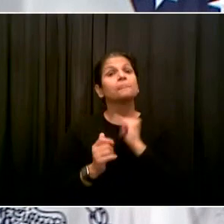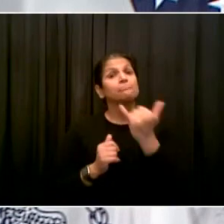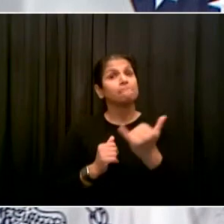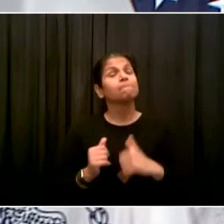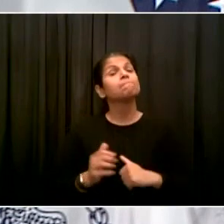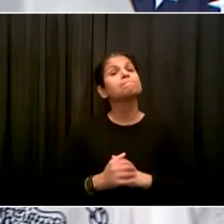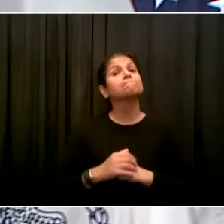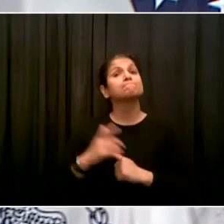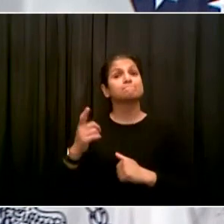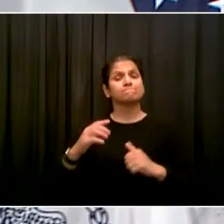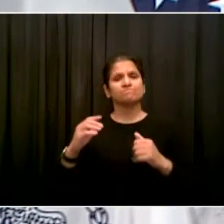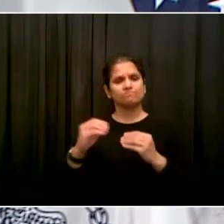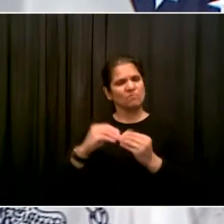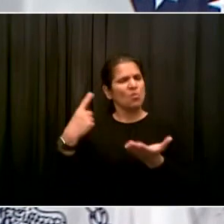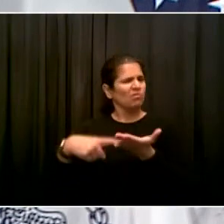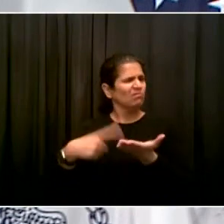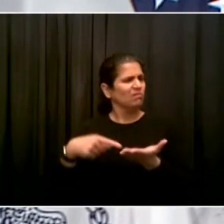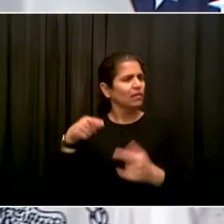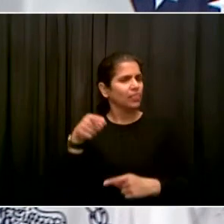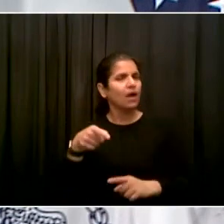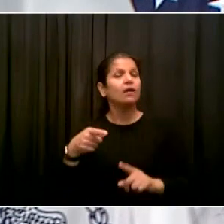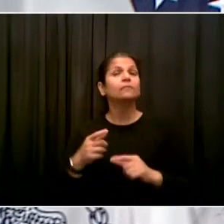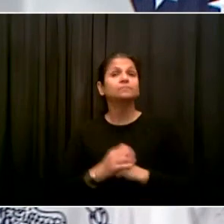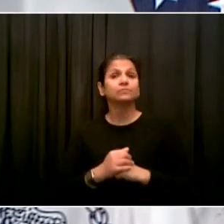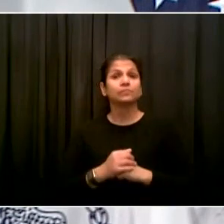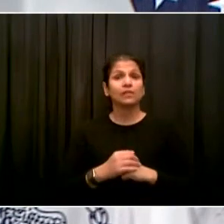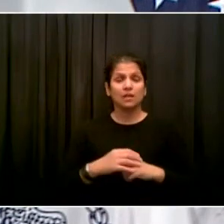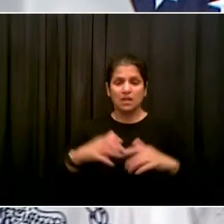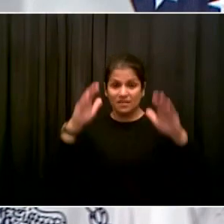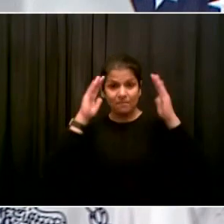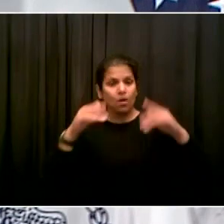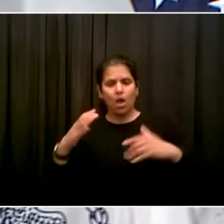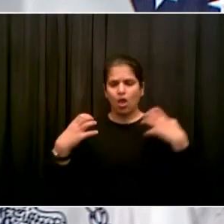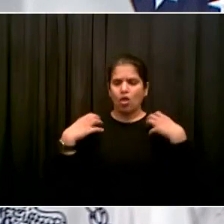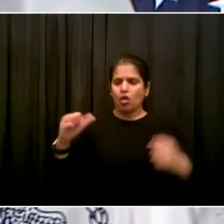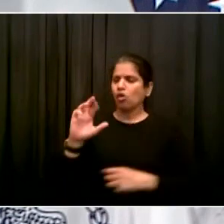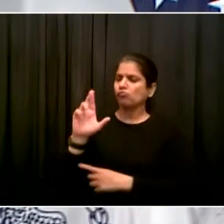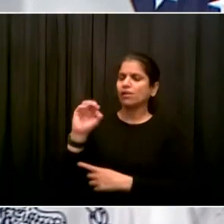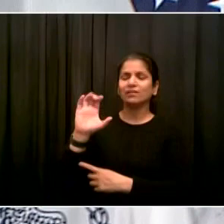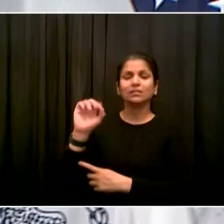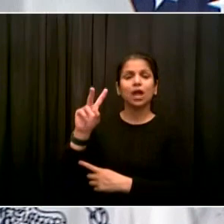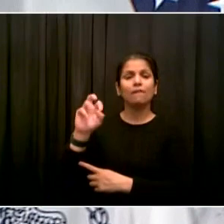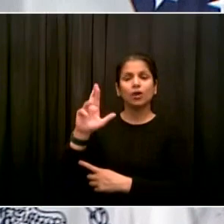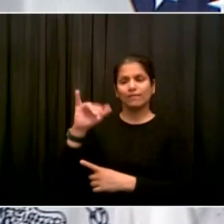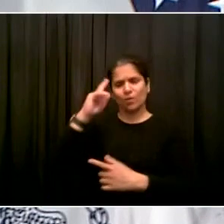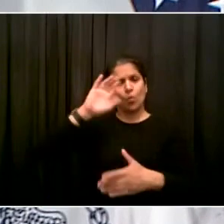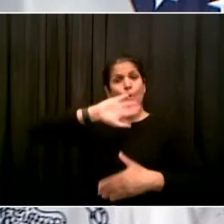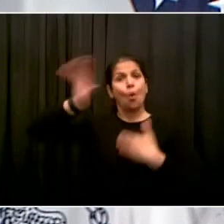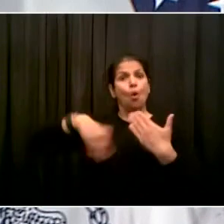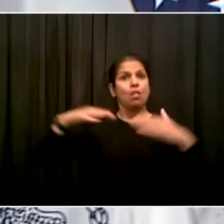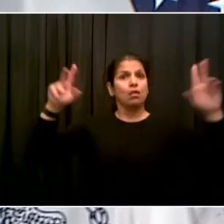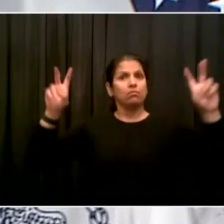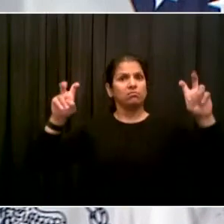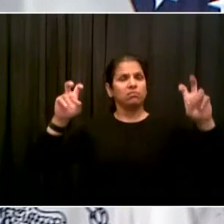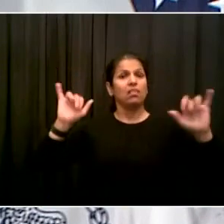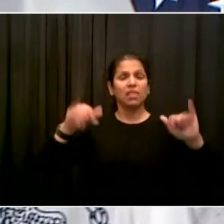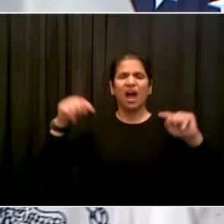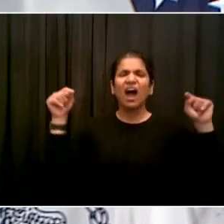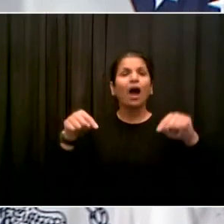a tough topic, but one where we're going to do more and more to address the needs of a lot of New Yorkers who are still suffering from